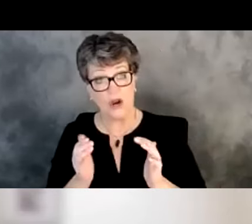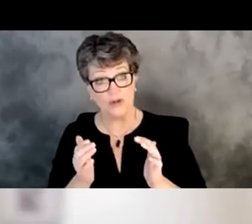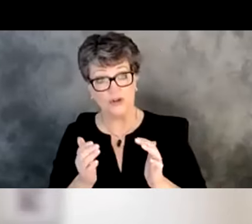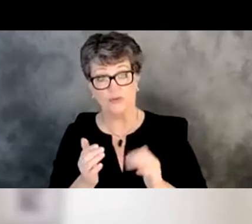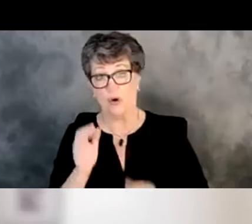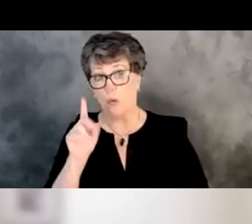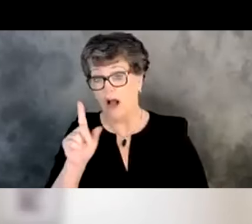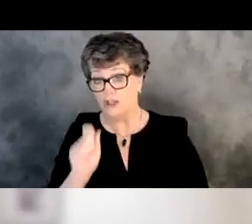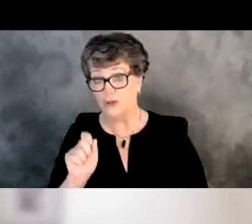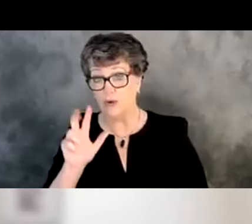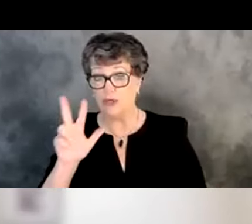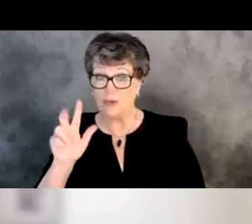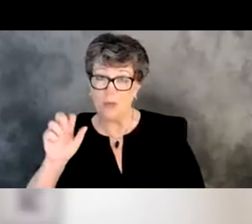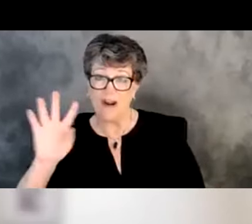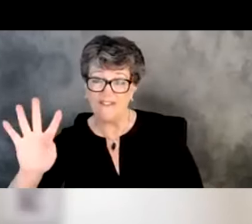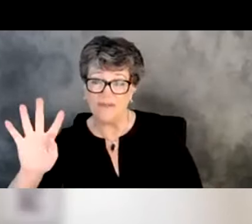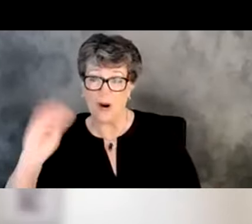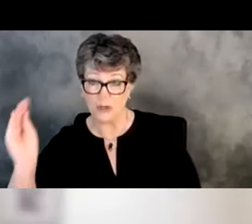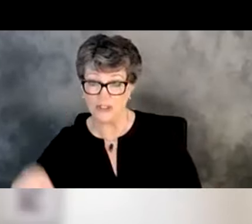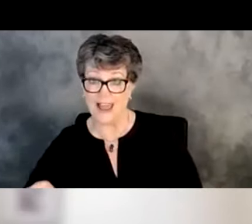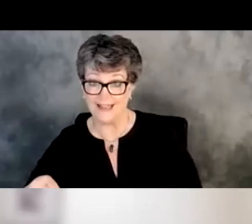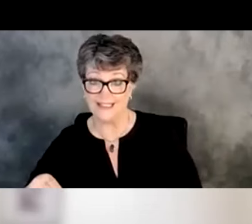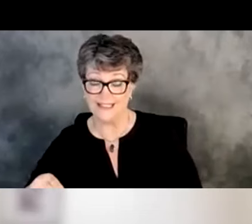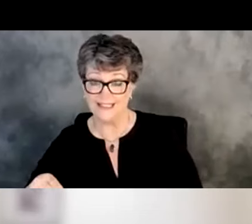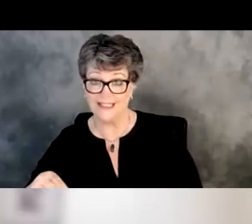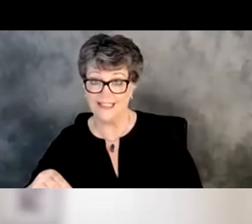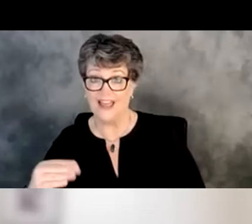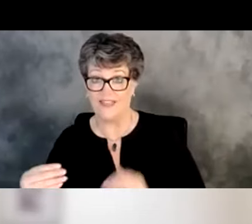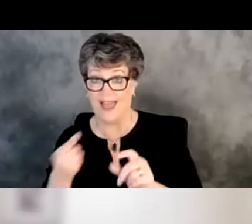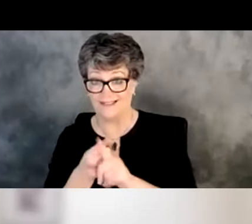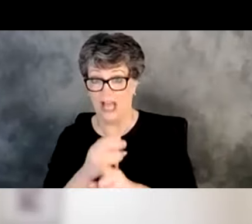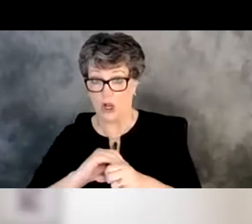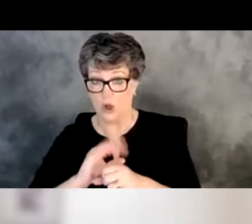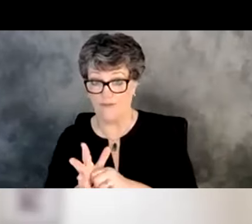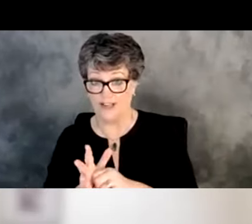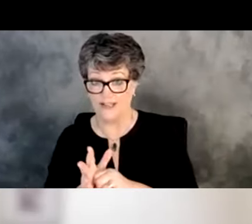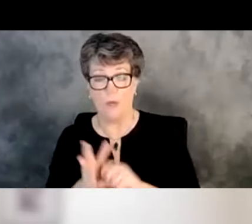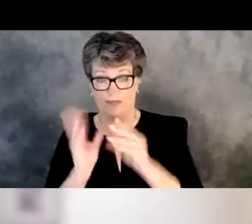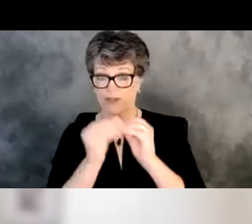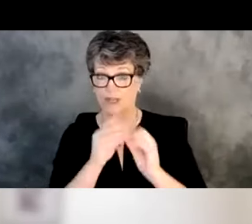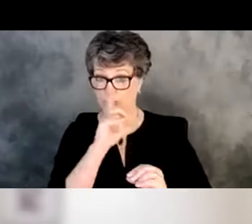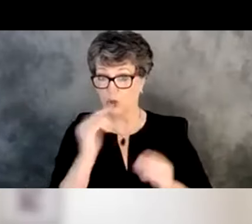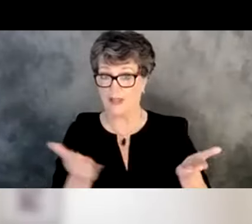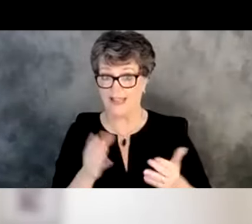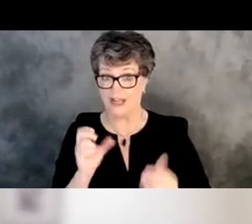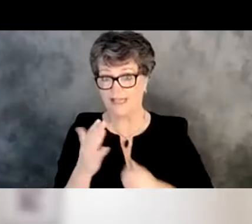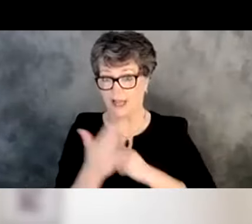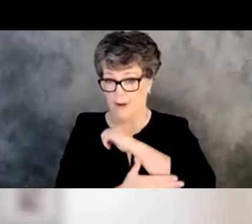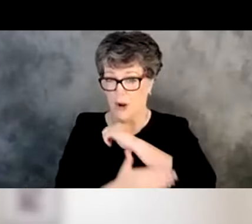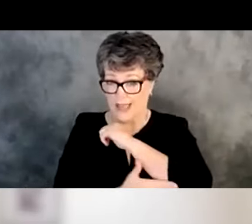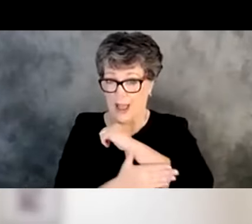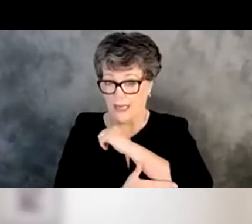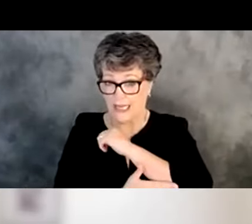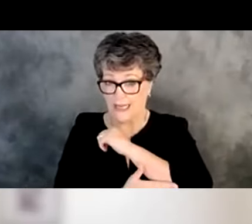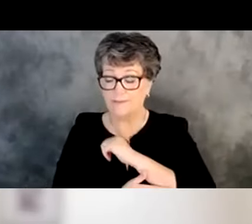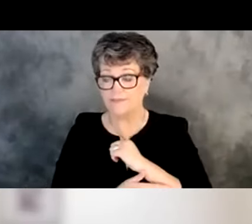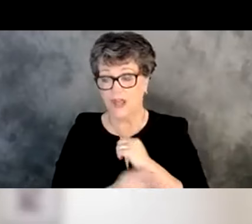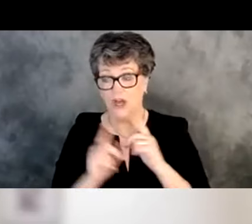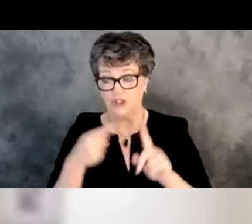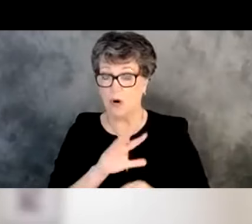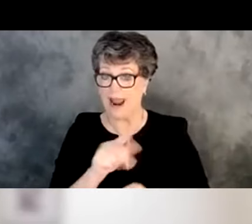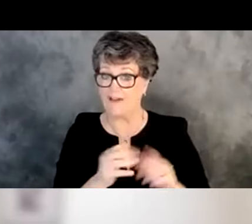1 to 3.4%. What those statistics actually look like here in Sacramento County when it comes to our